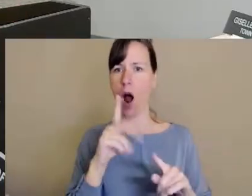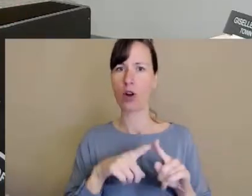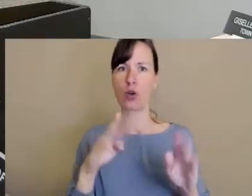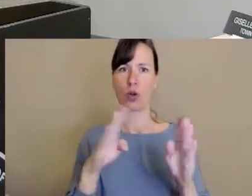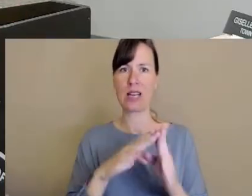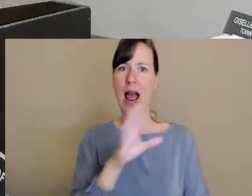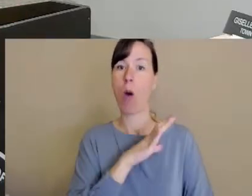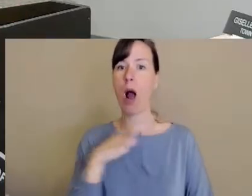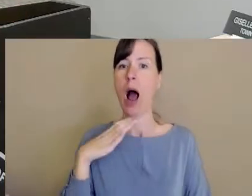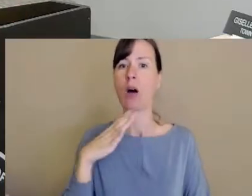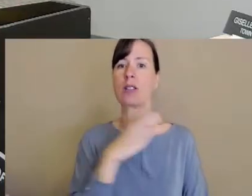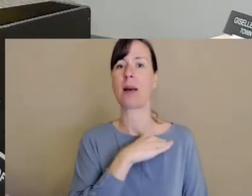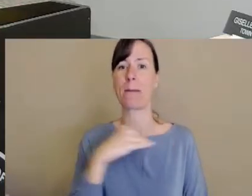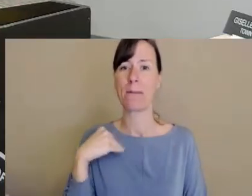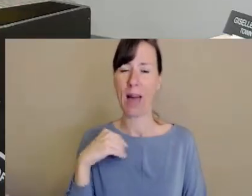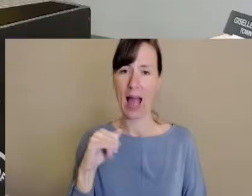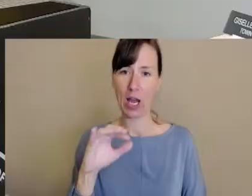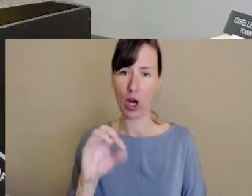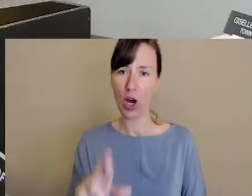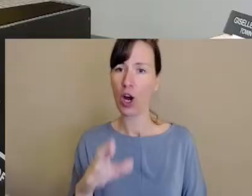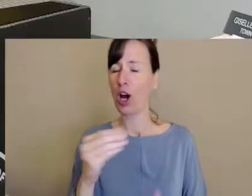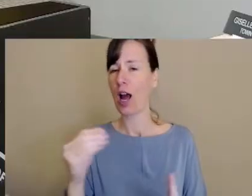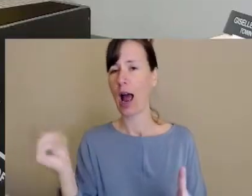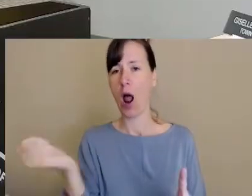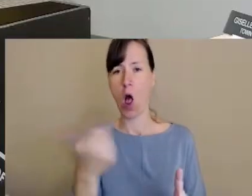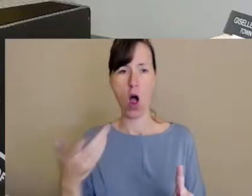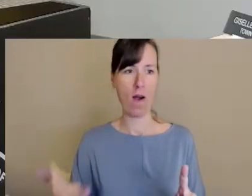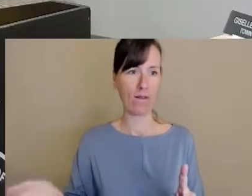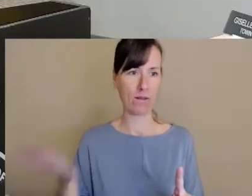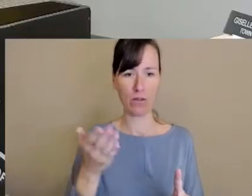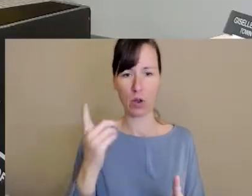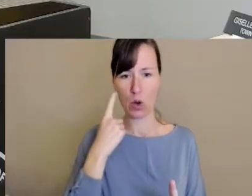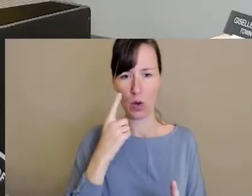mayor and all of you for